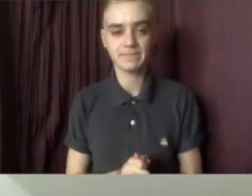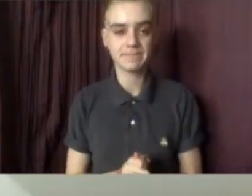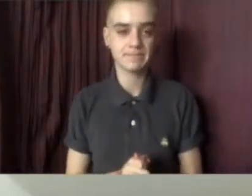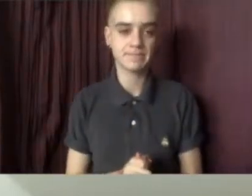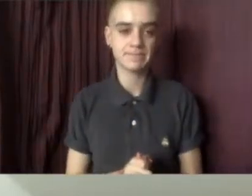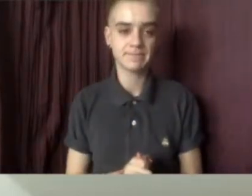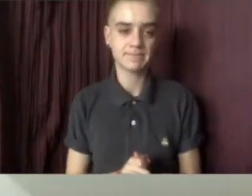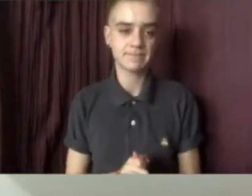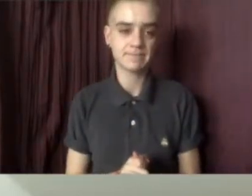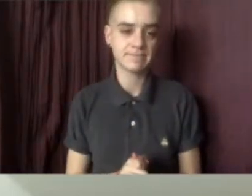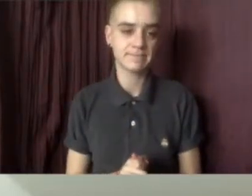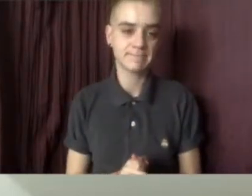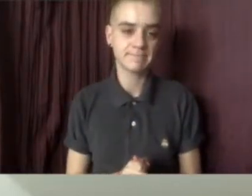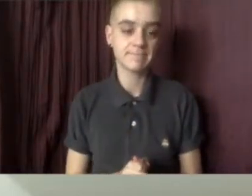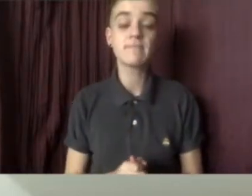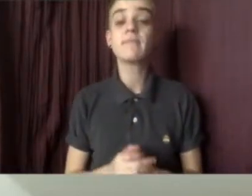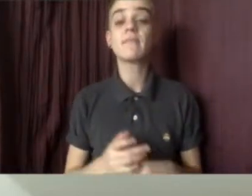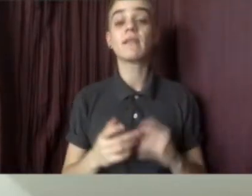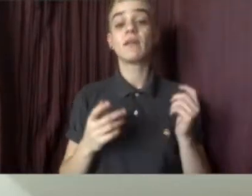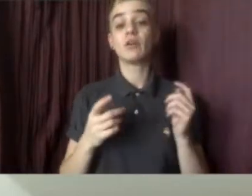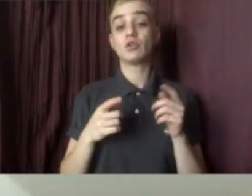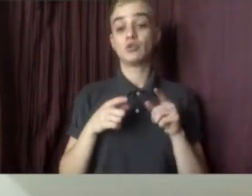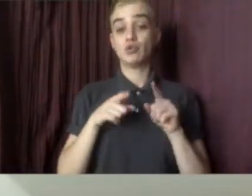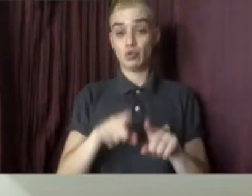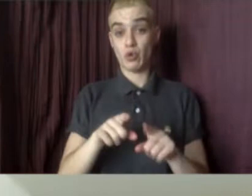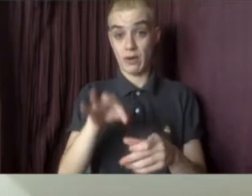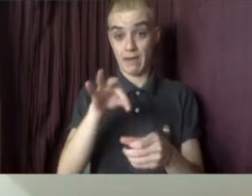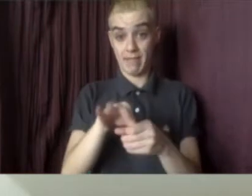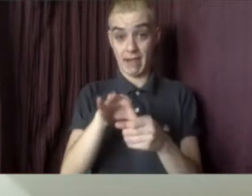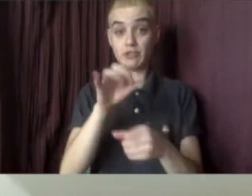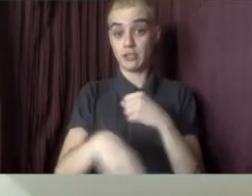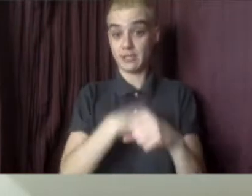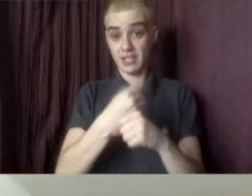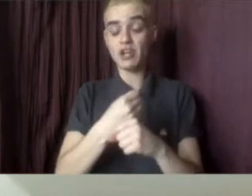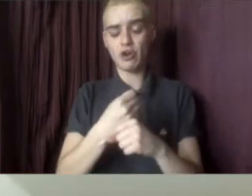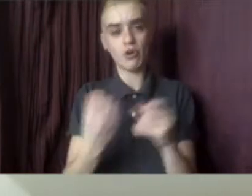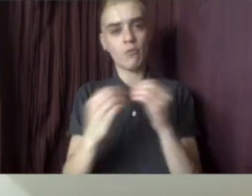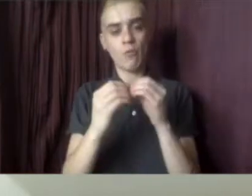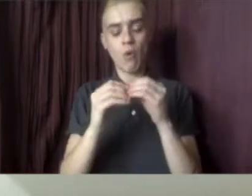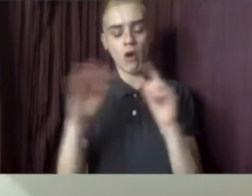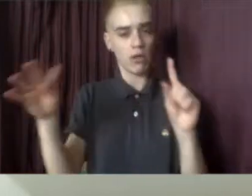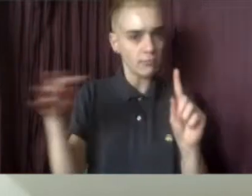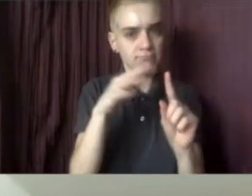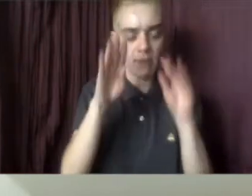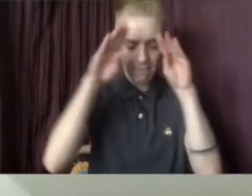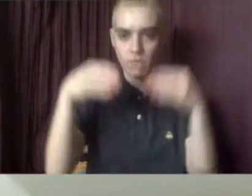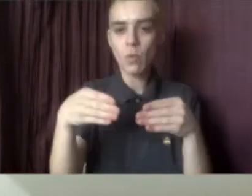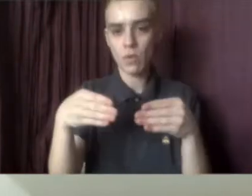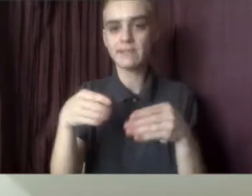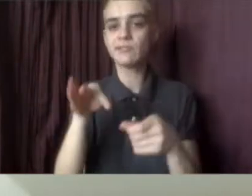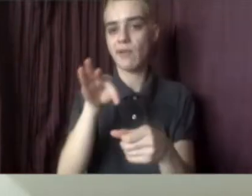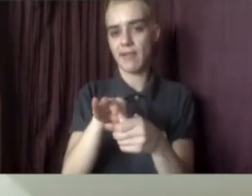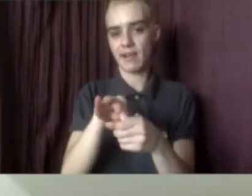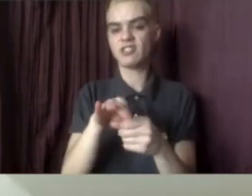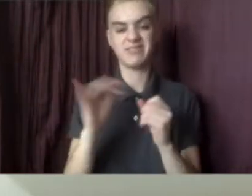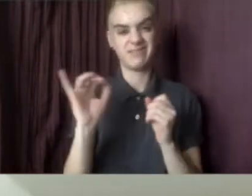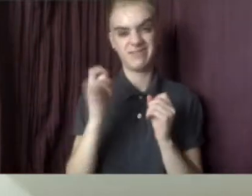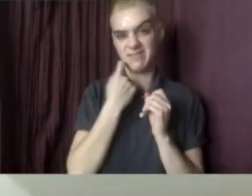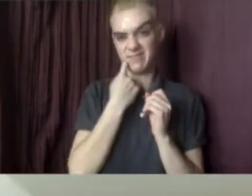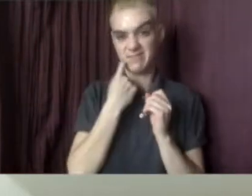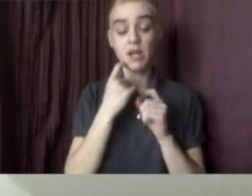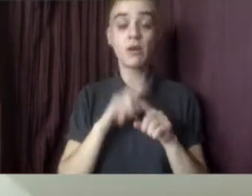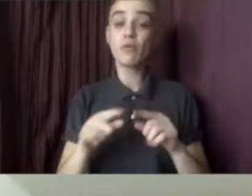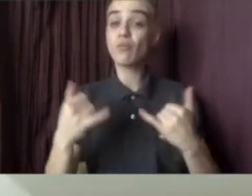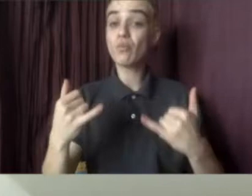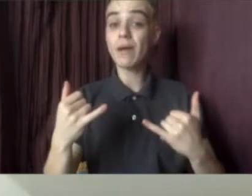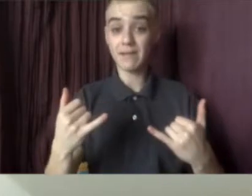vote often occurs between election seasons. And recently, we've been seeing coordinated efforts to restrict access to voting across